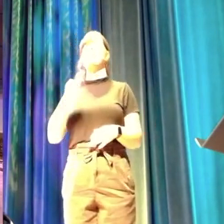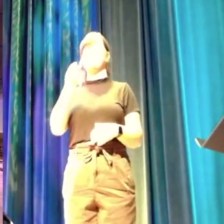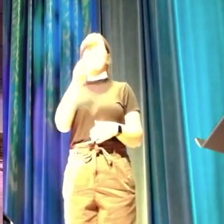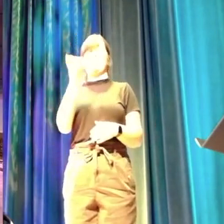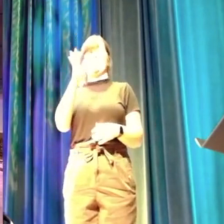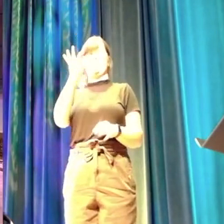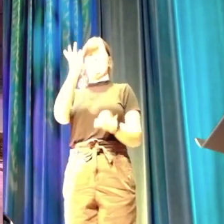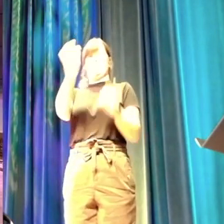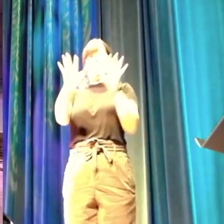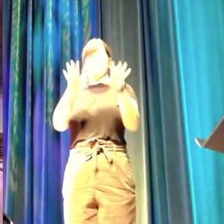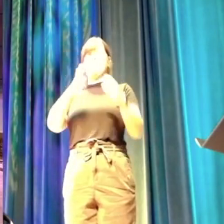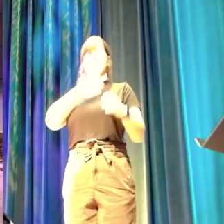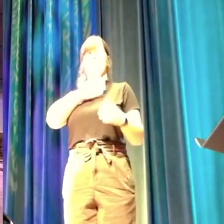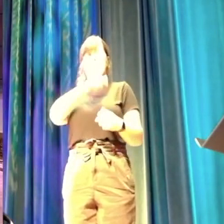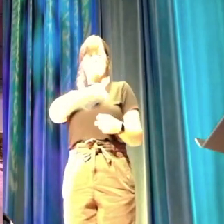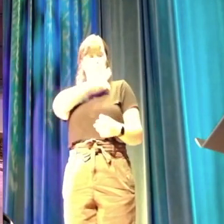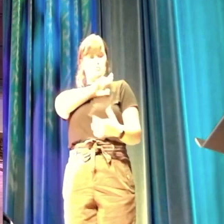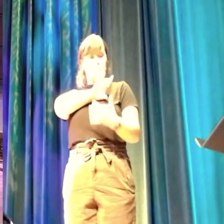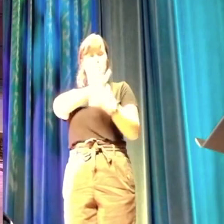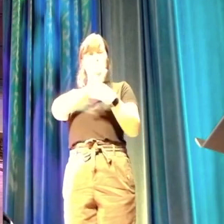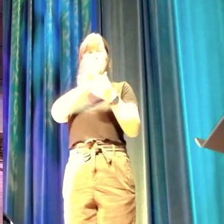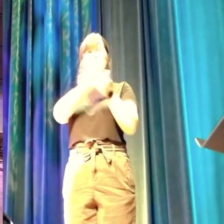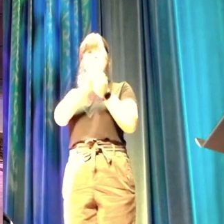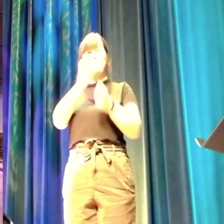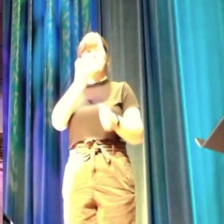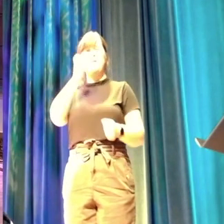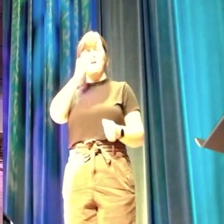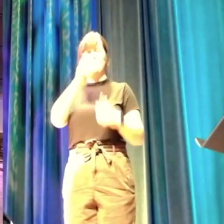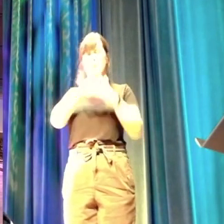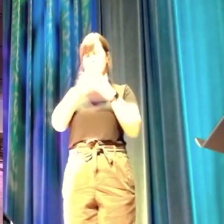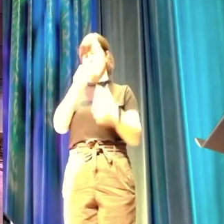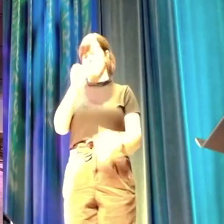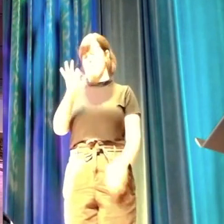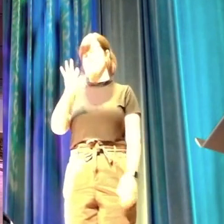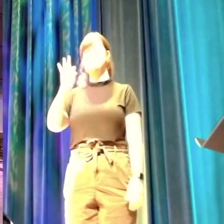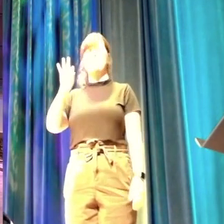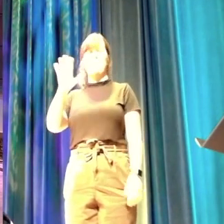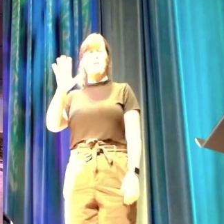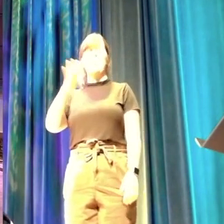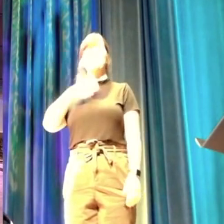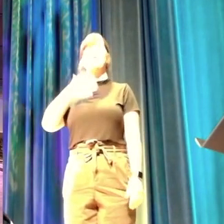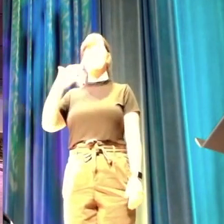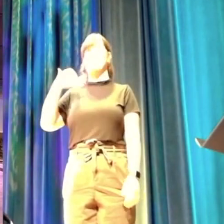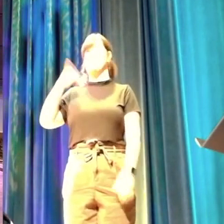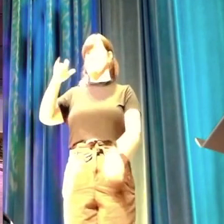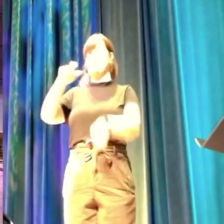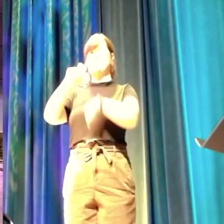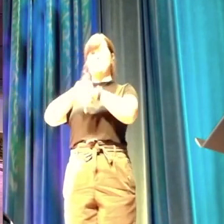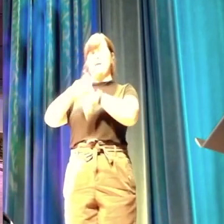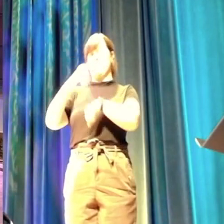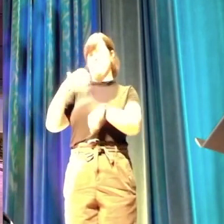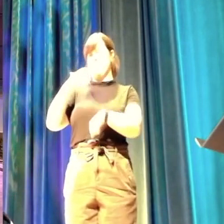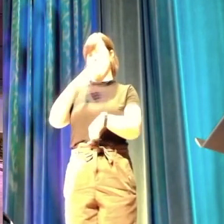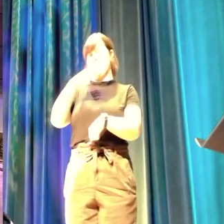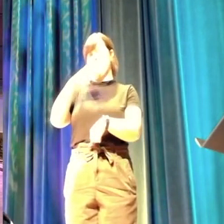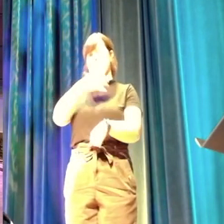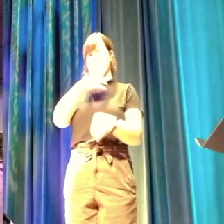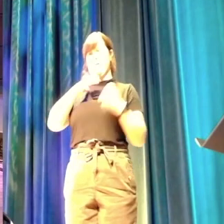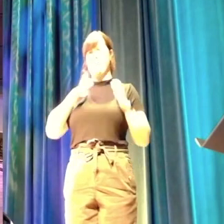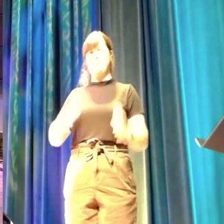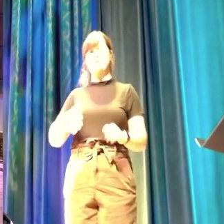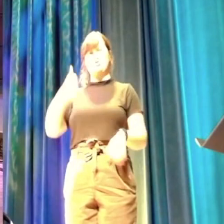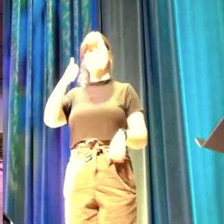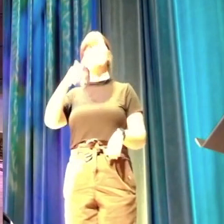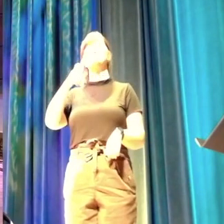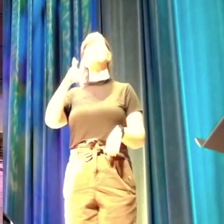personal connection to the field of blindness began in 1995 when my boss, then Commissioner Ramon H. Lucas, asked